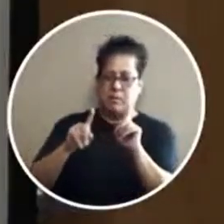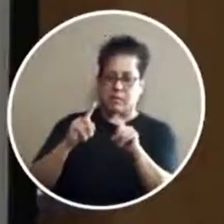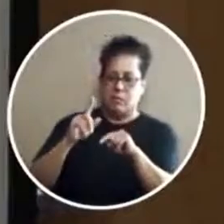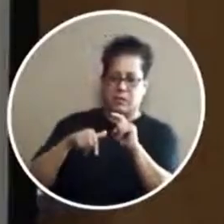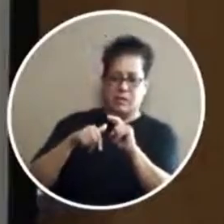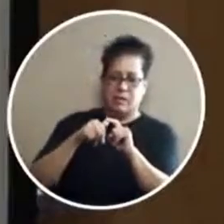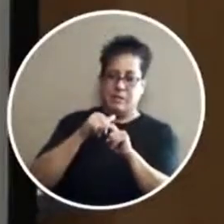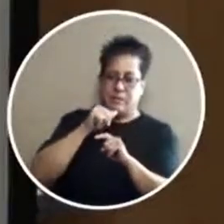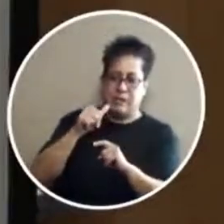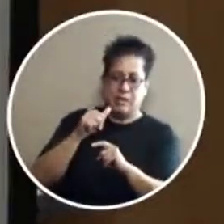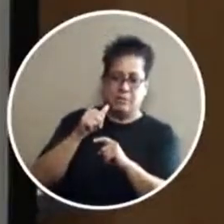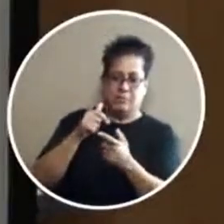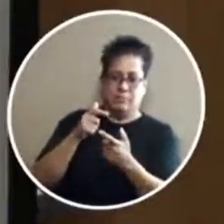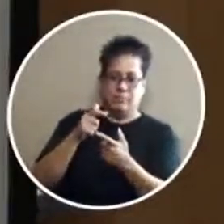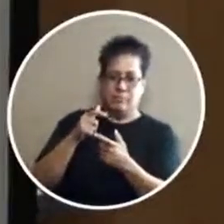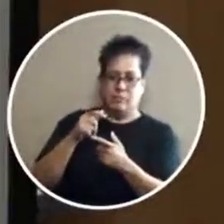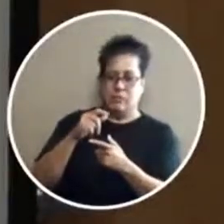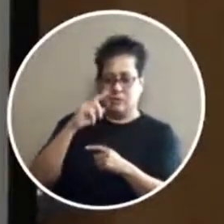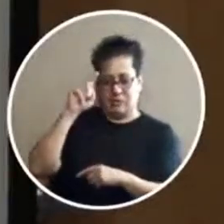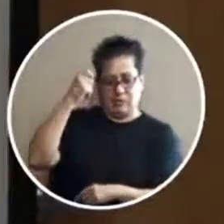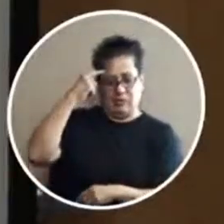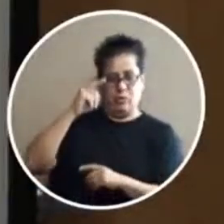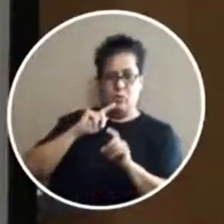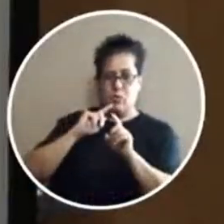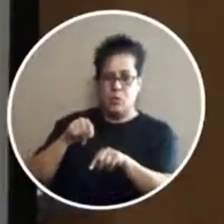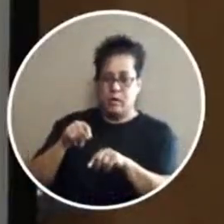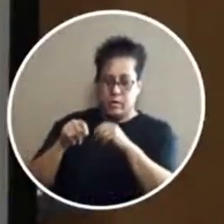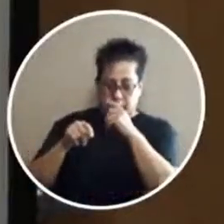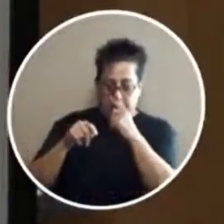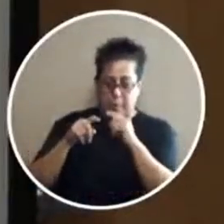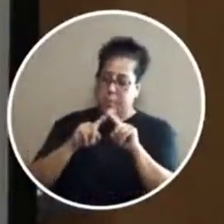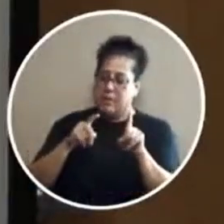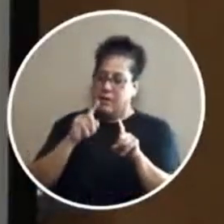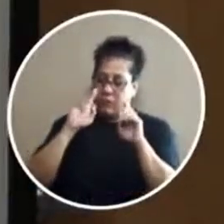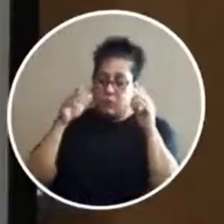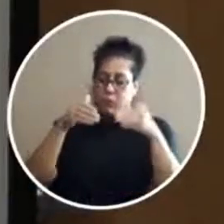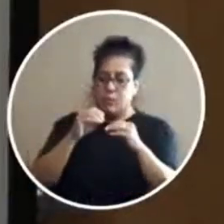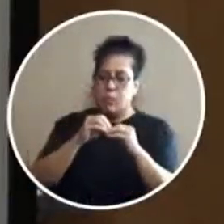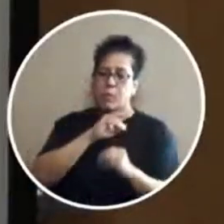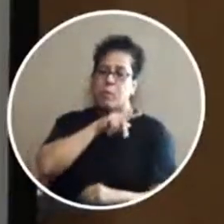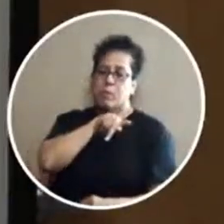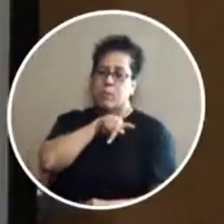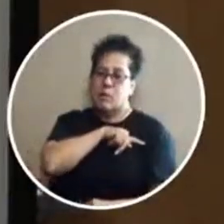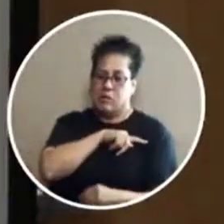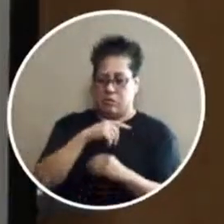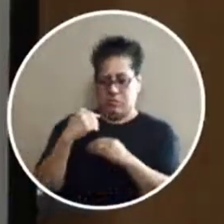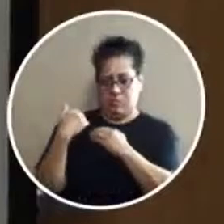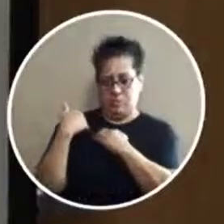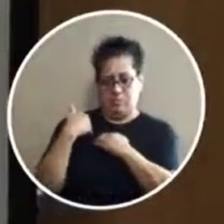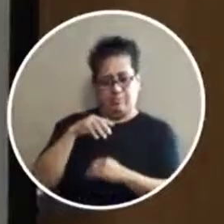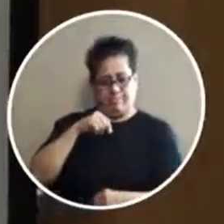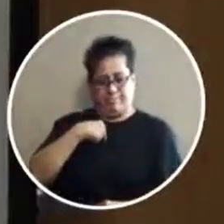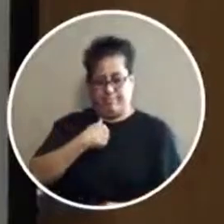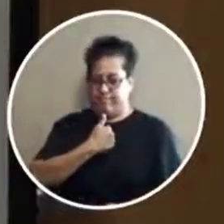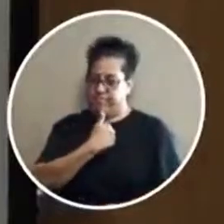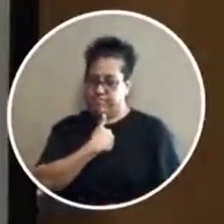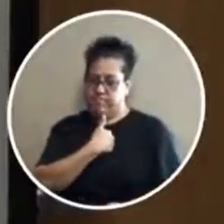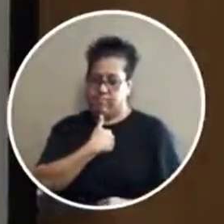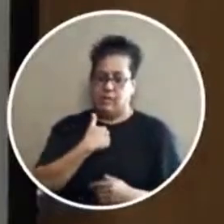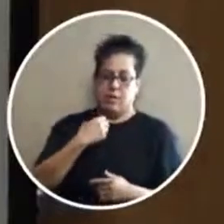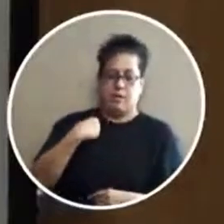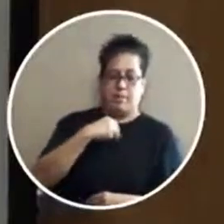orders, but we're trying to focus more in personal responsibility and in the way that we as members of our